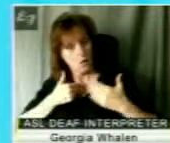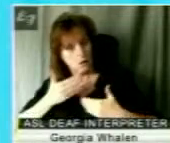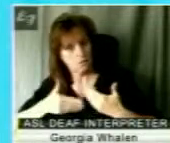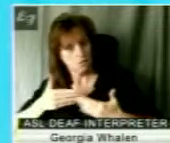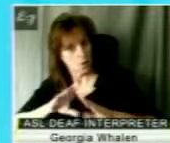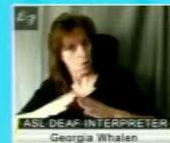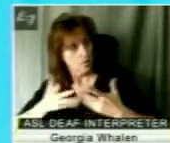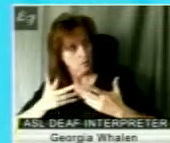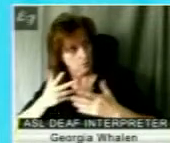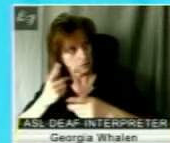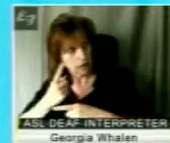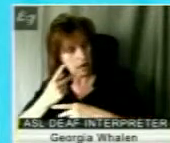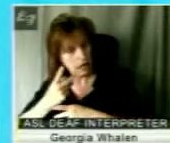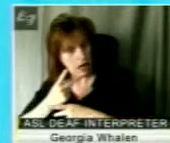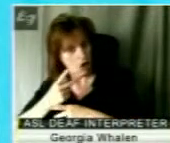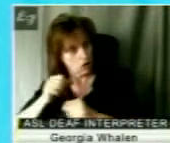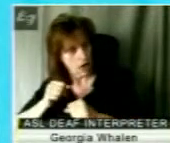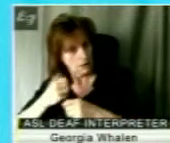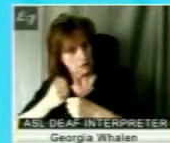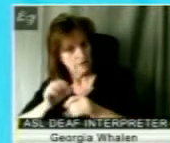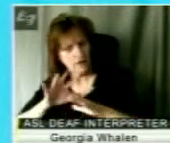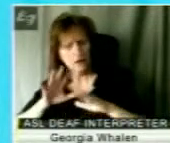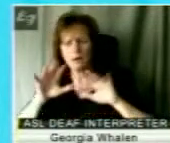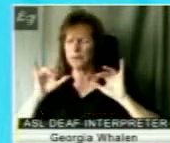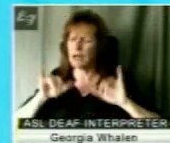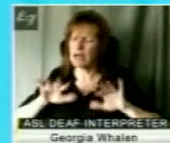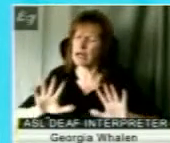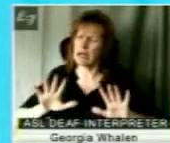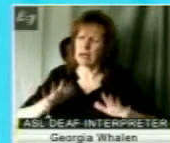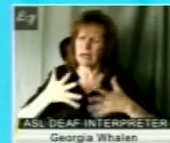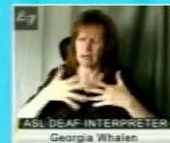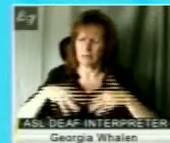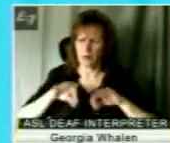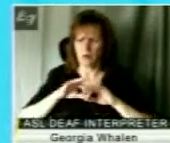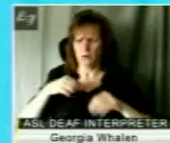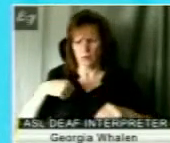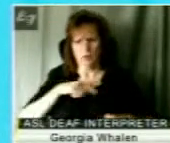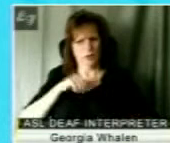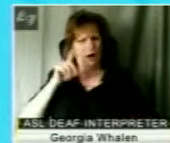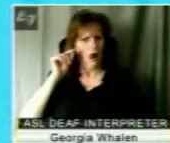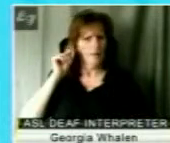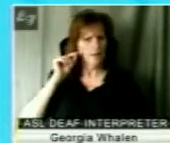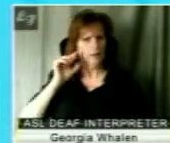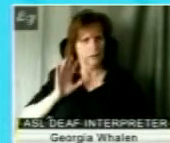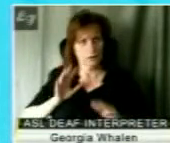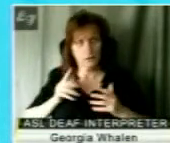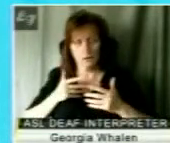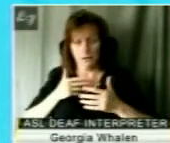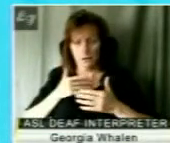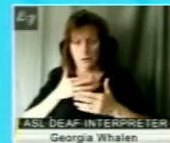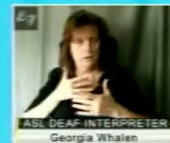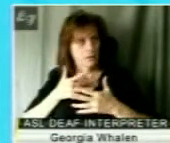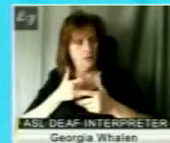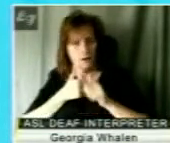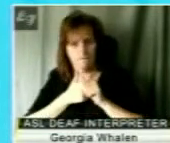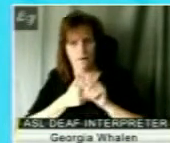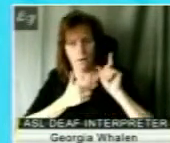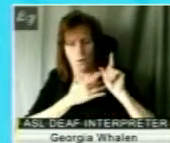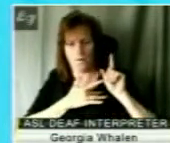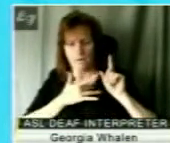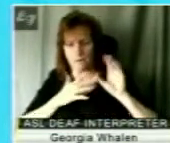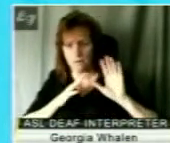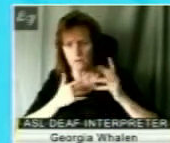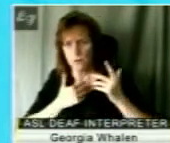is very important for us to understand how our community is going to function moving forward as the province